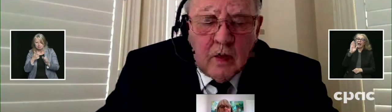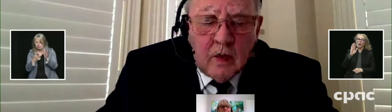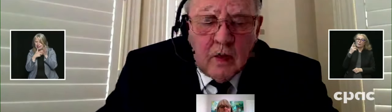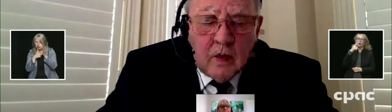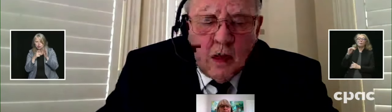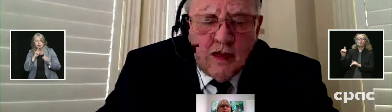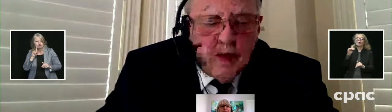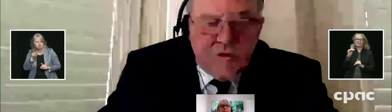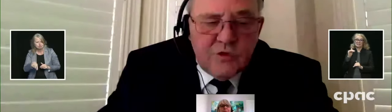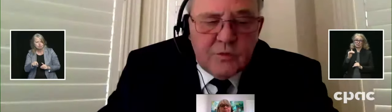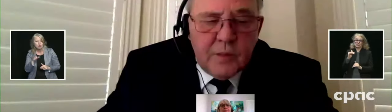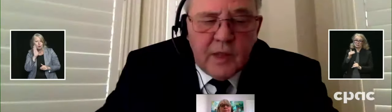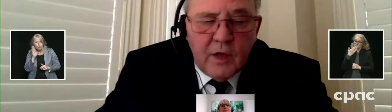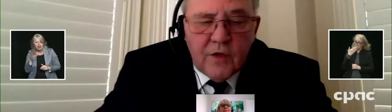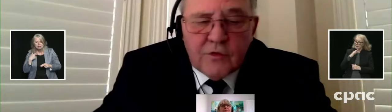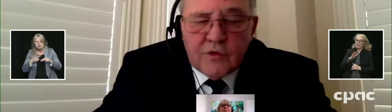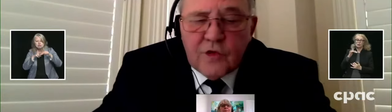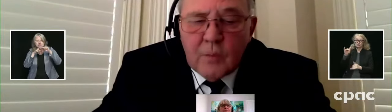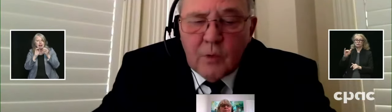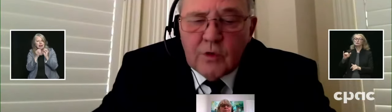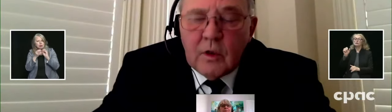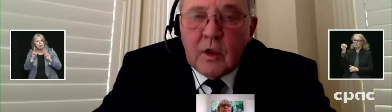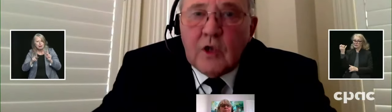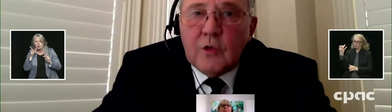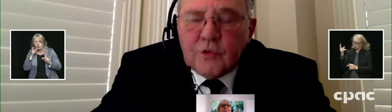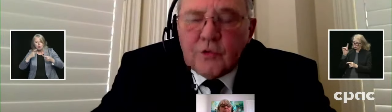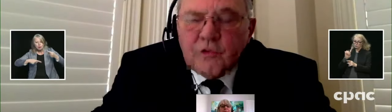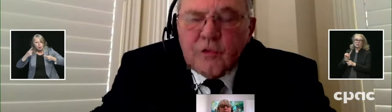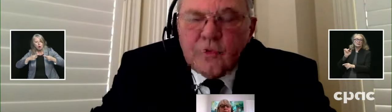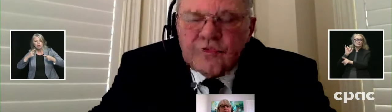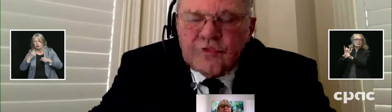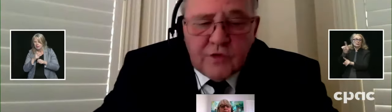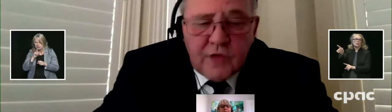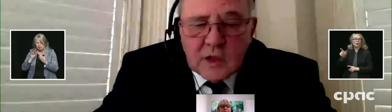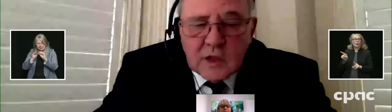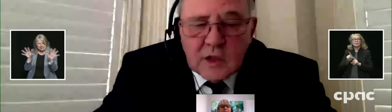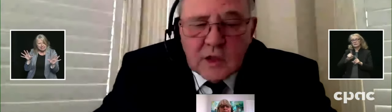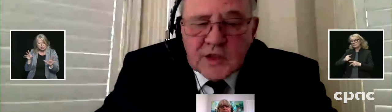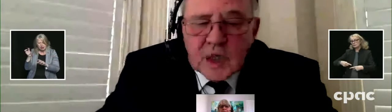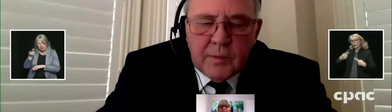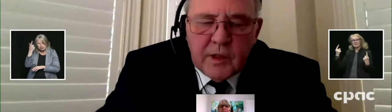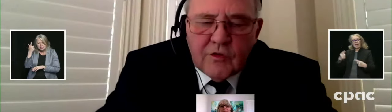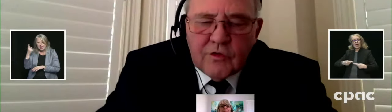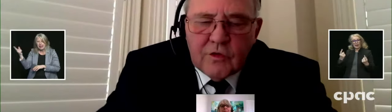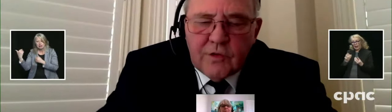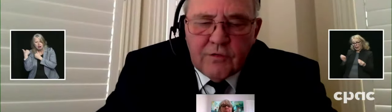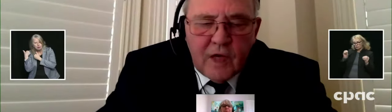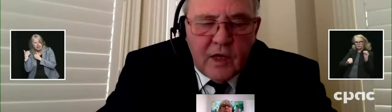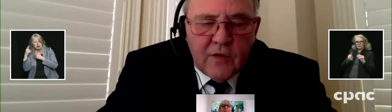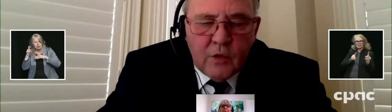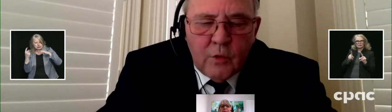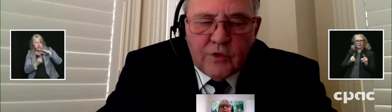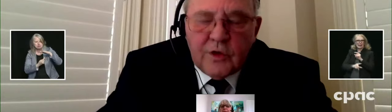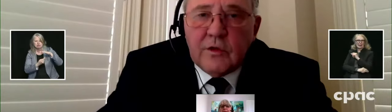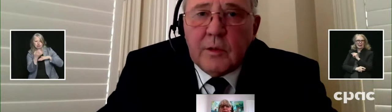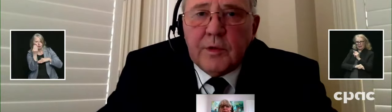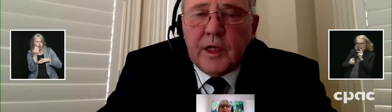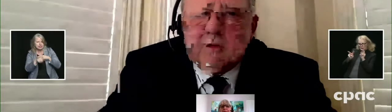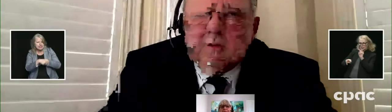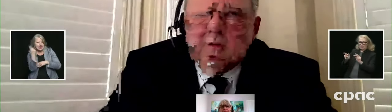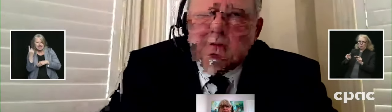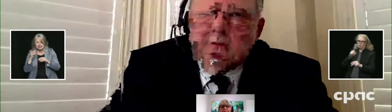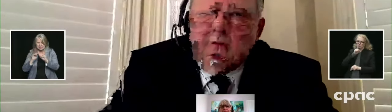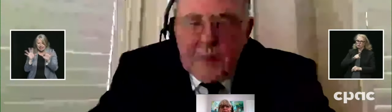up the presence of the border services and public health officers at our border to ensure that people understand their quarantine obligations to verify their quarantine